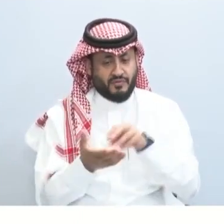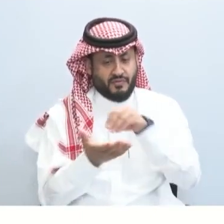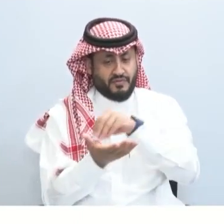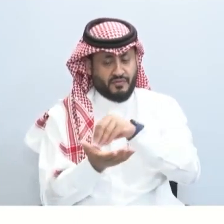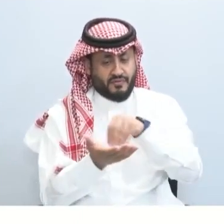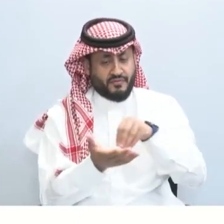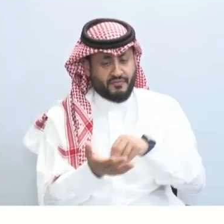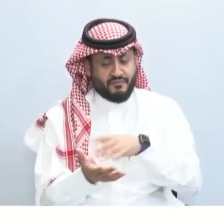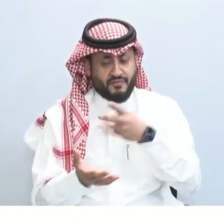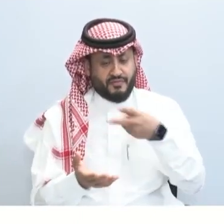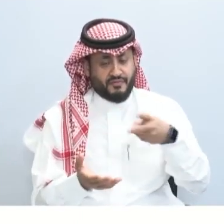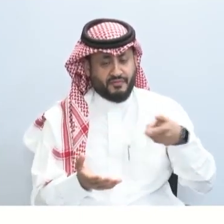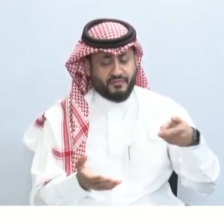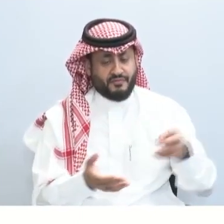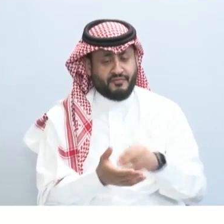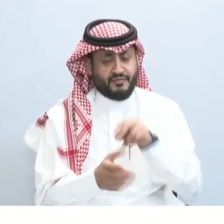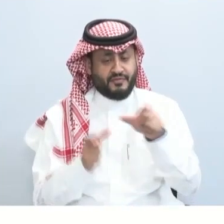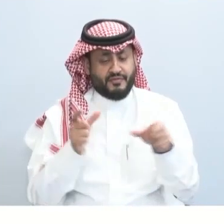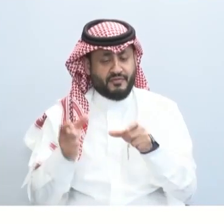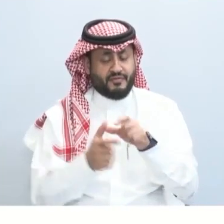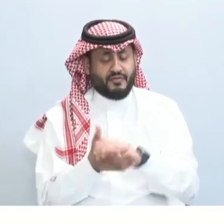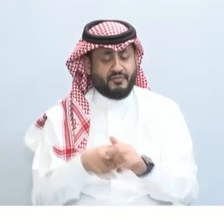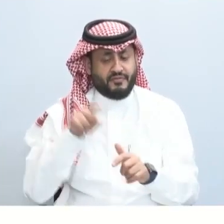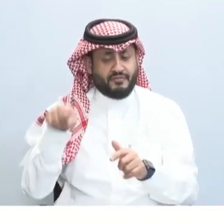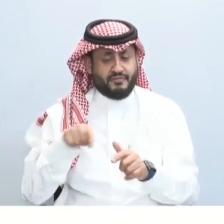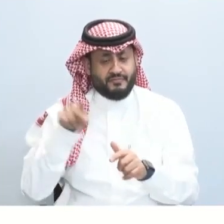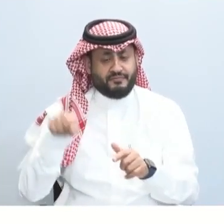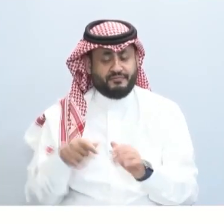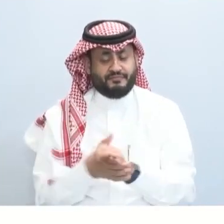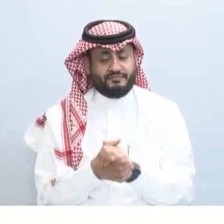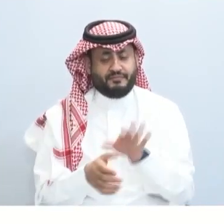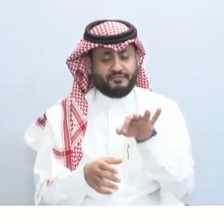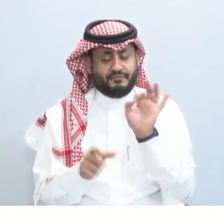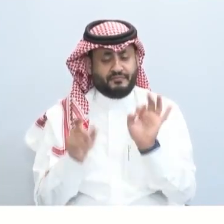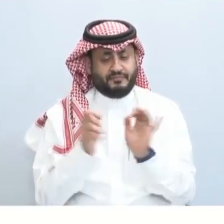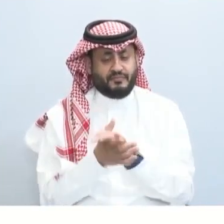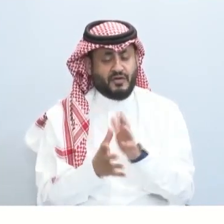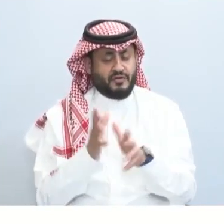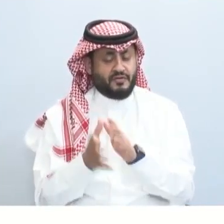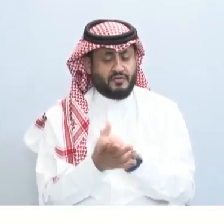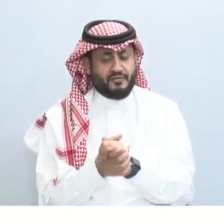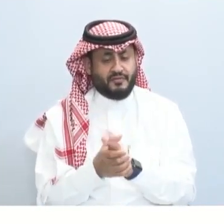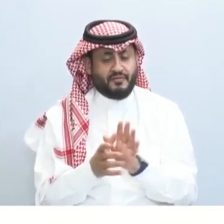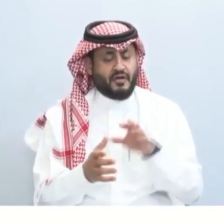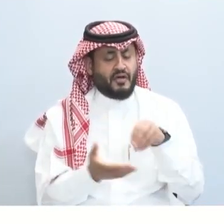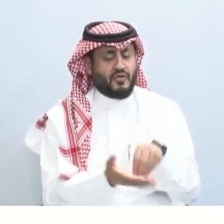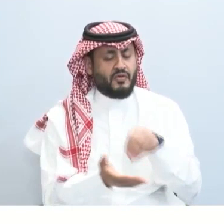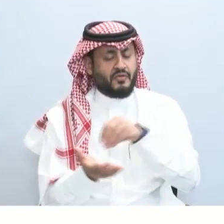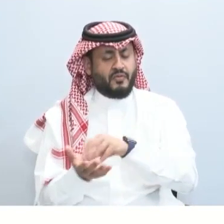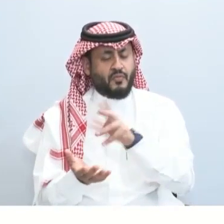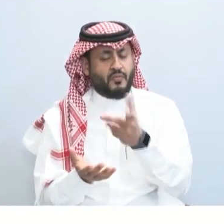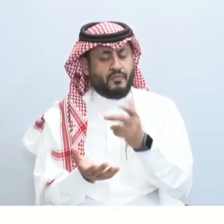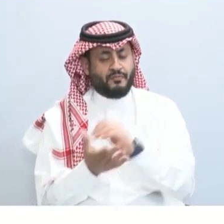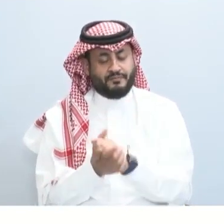different cities or the different places that we can choose when we talk about where are you